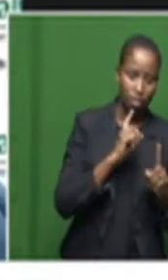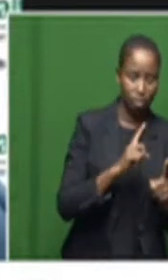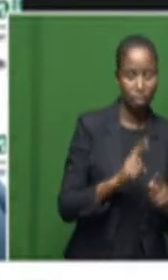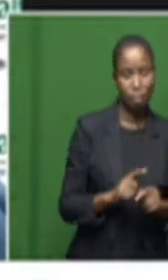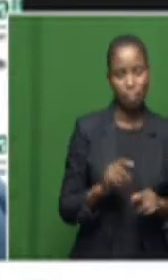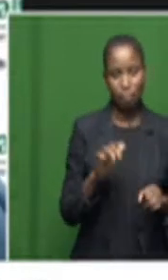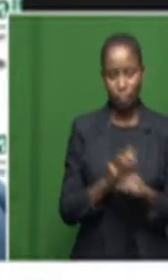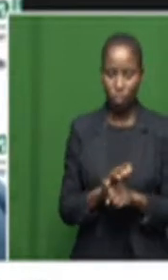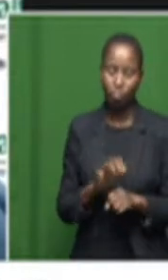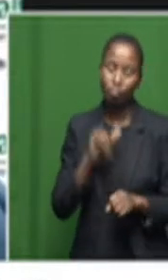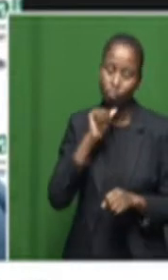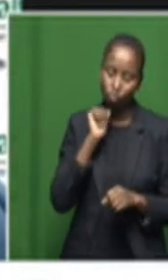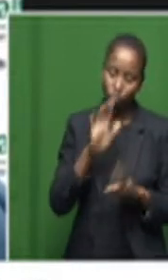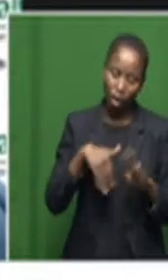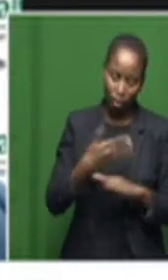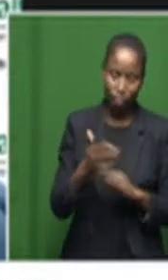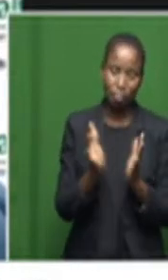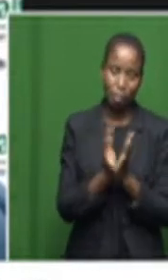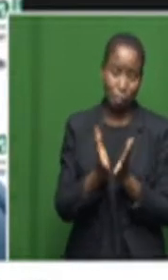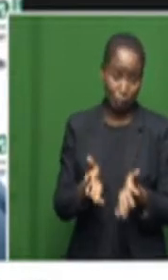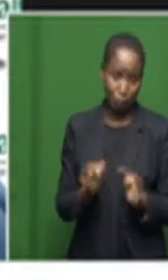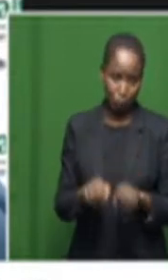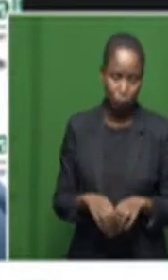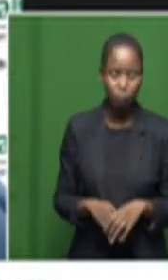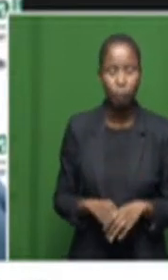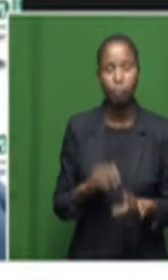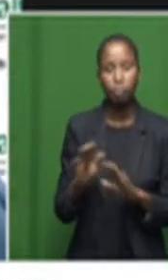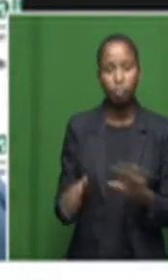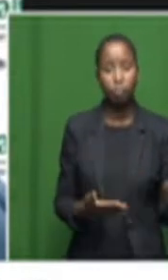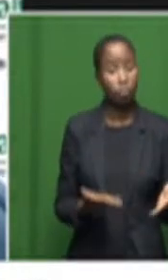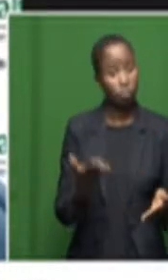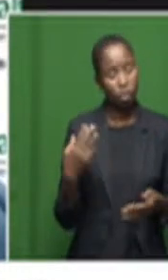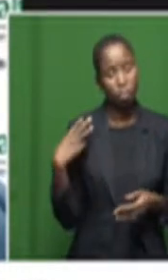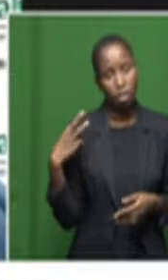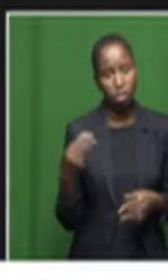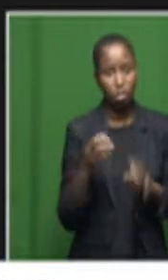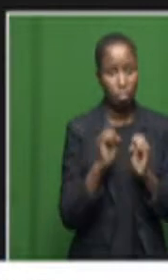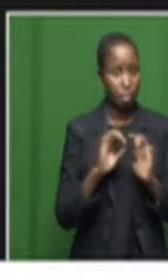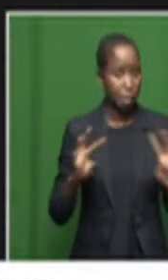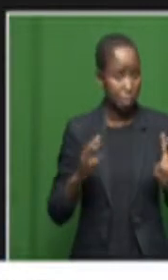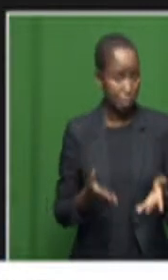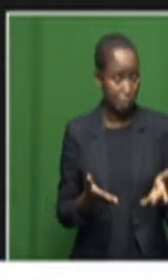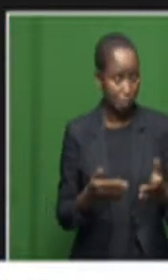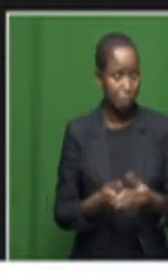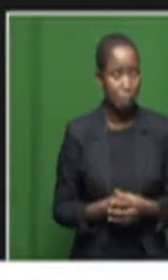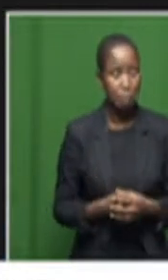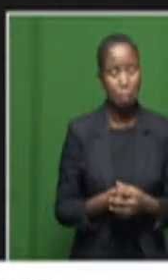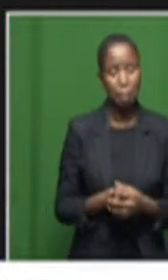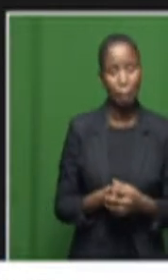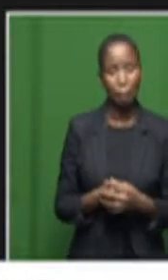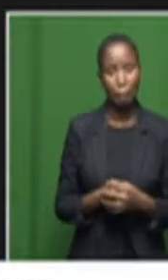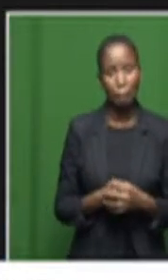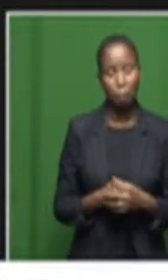answered even after this media briefing. Over to you, the Minister and the panelists.